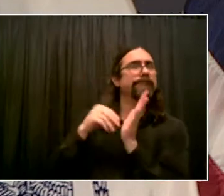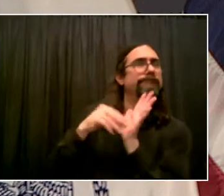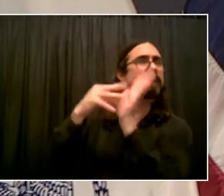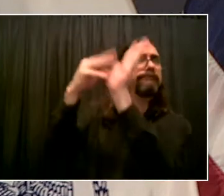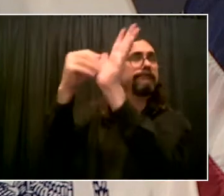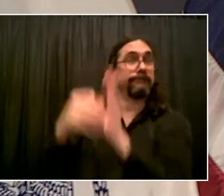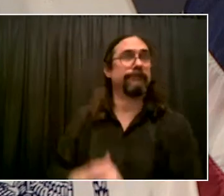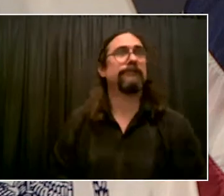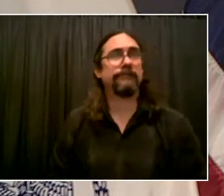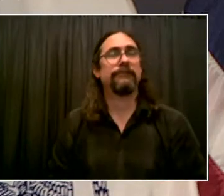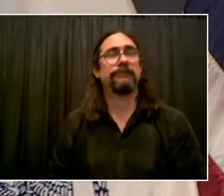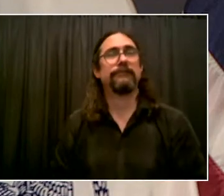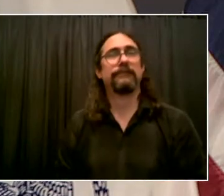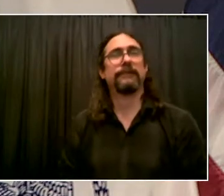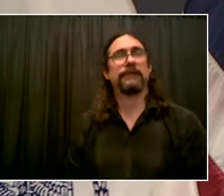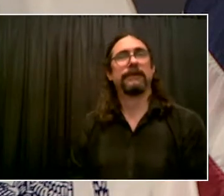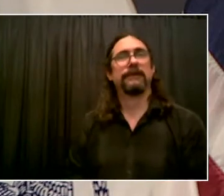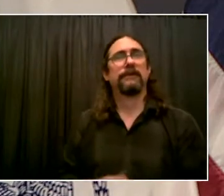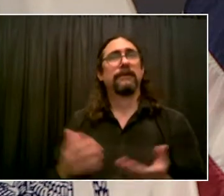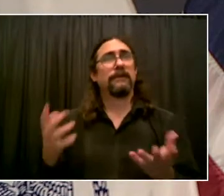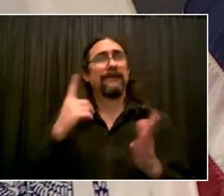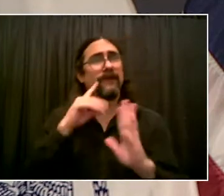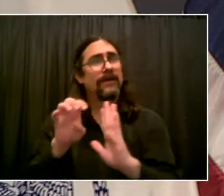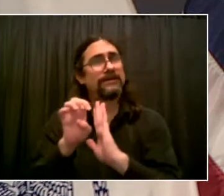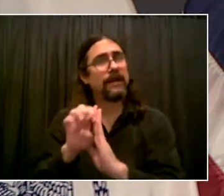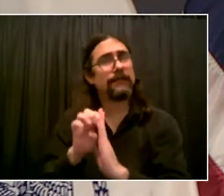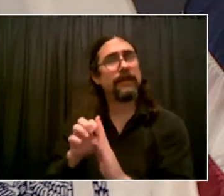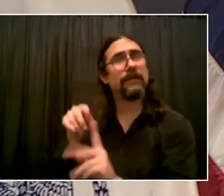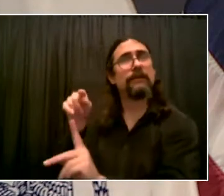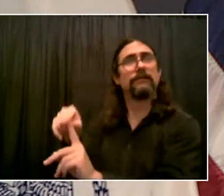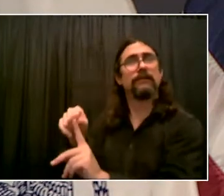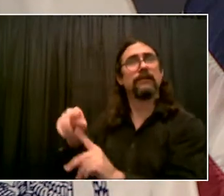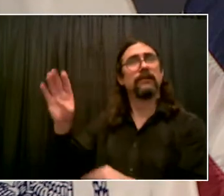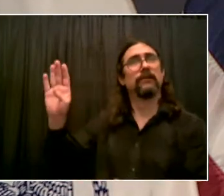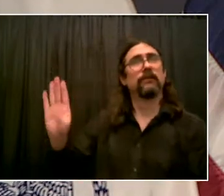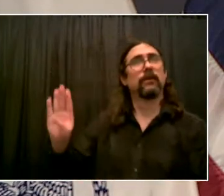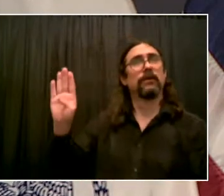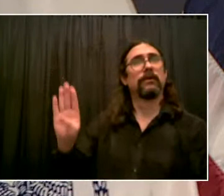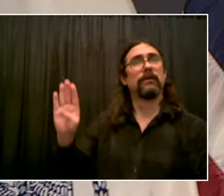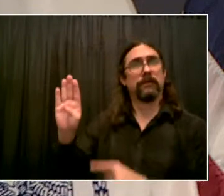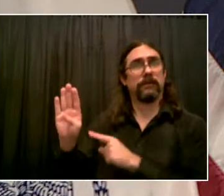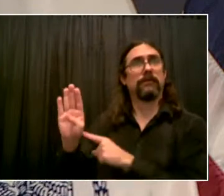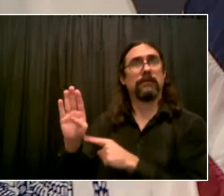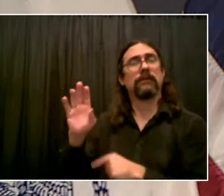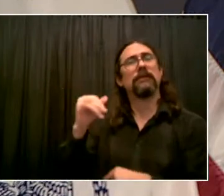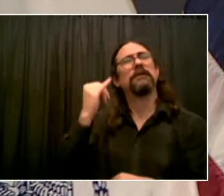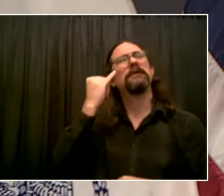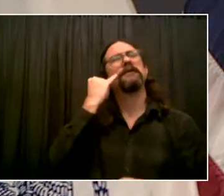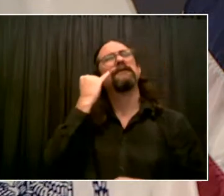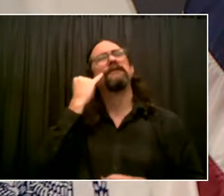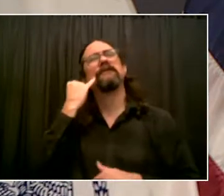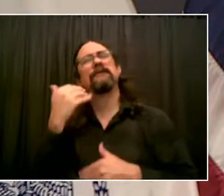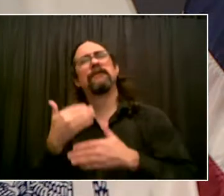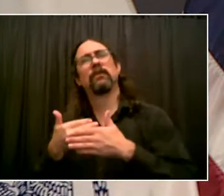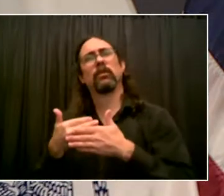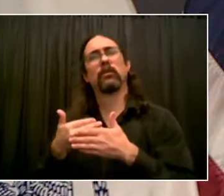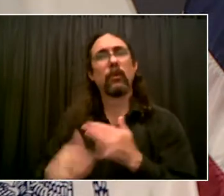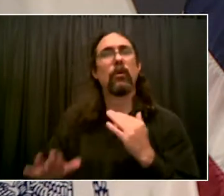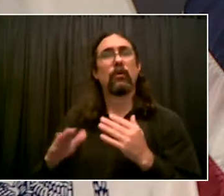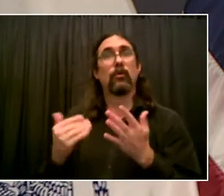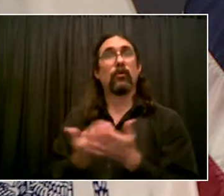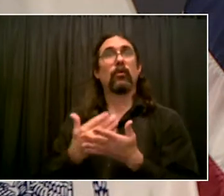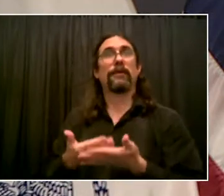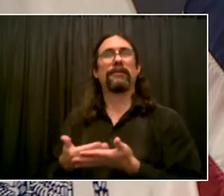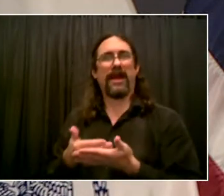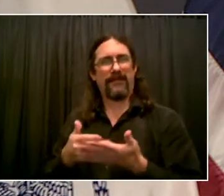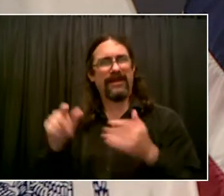3K, pre-K, baby bonds, literacy efforts to bring them forward, moves along, goes up to the new middle school, beautiful new